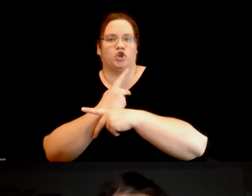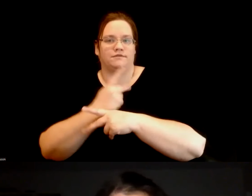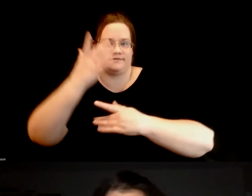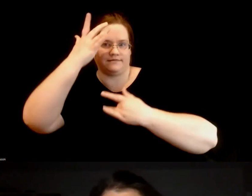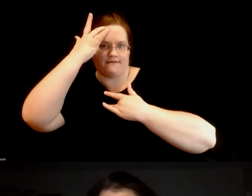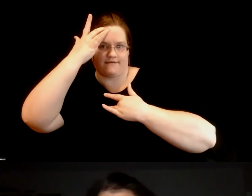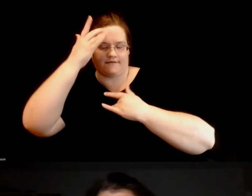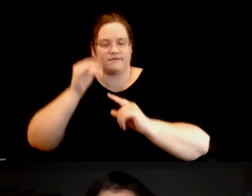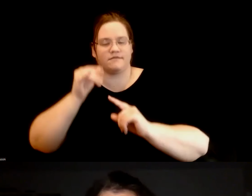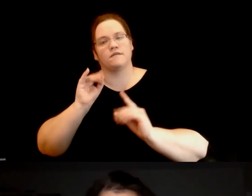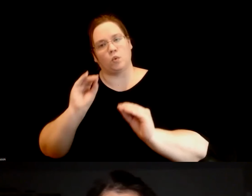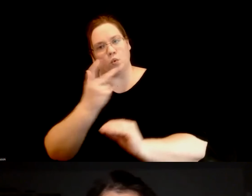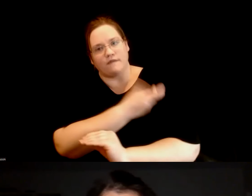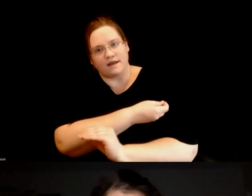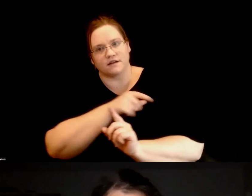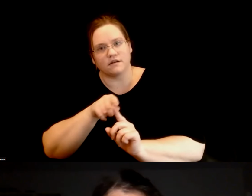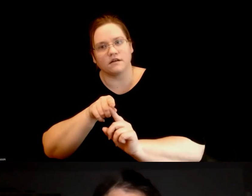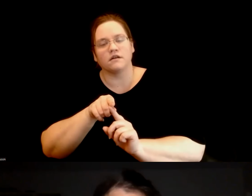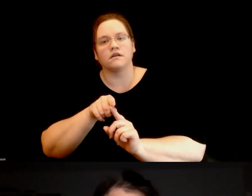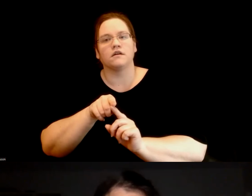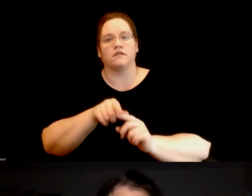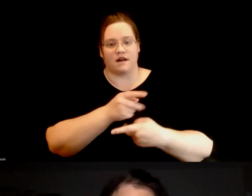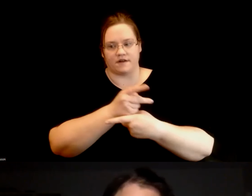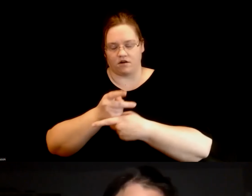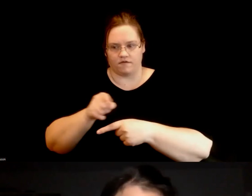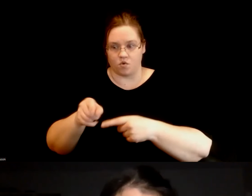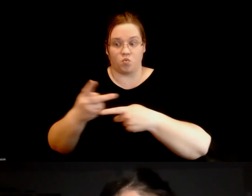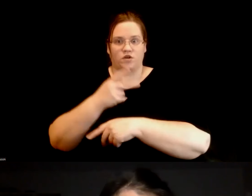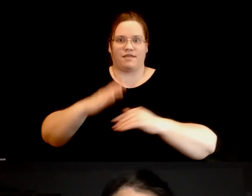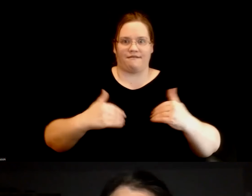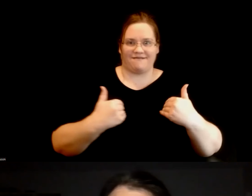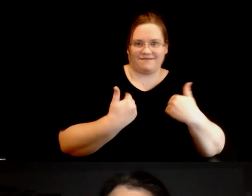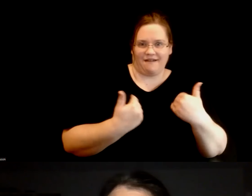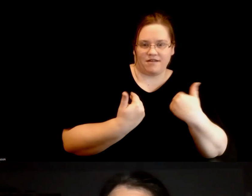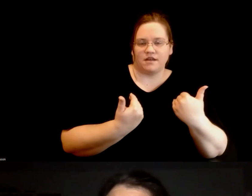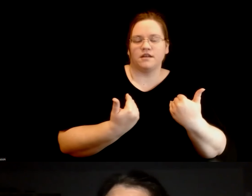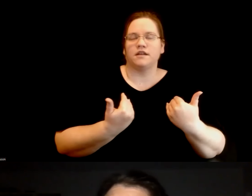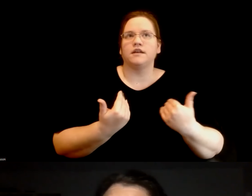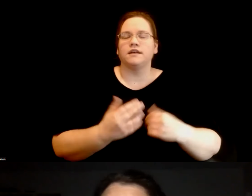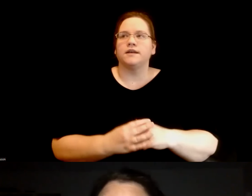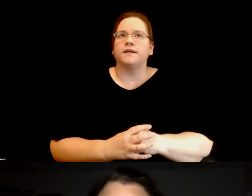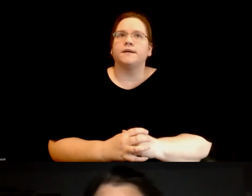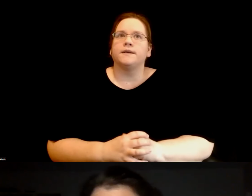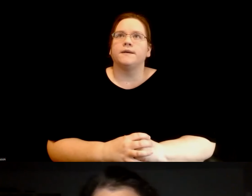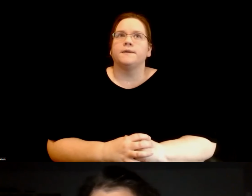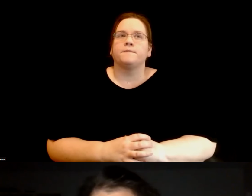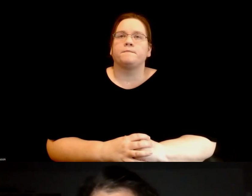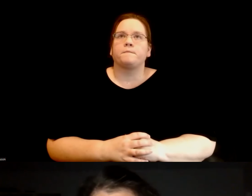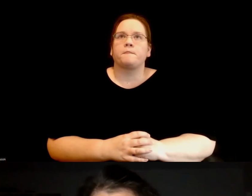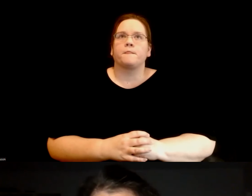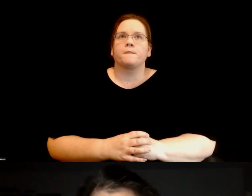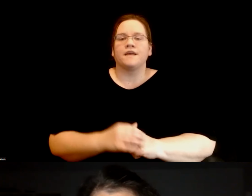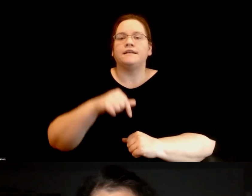have been unvaccinated, of the kids that I've taken care of. And so this is a thing that this virus isn't going to